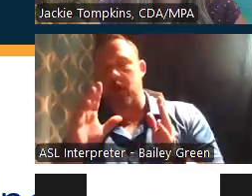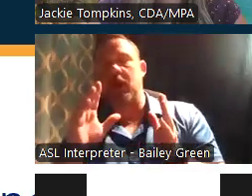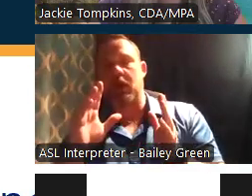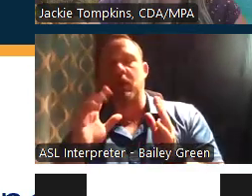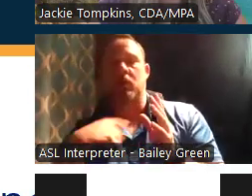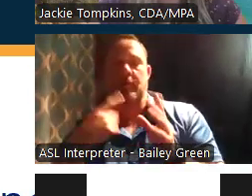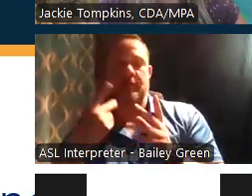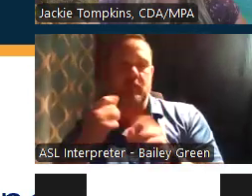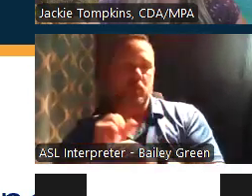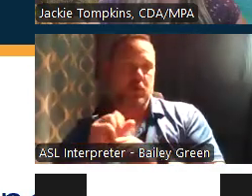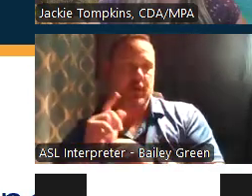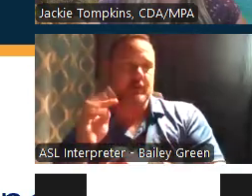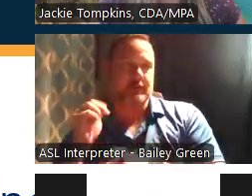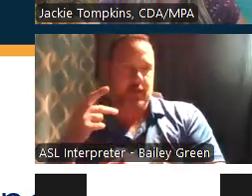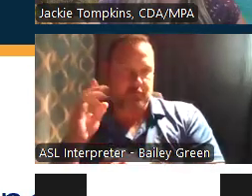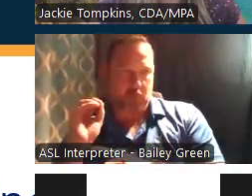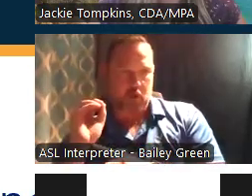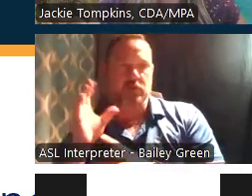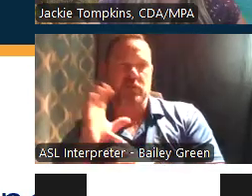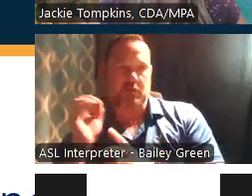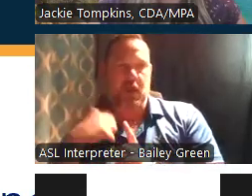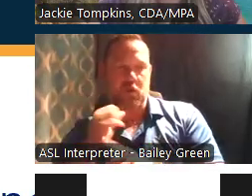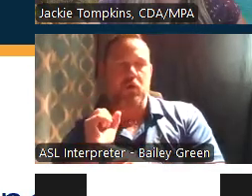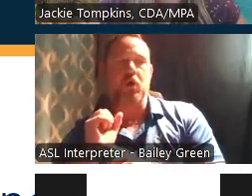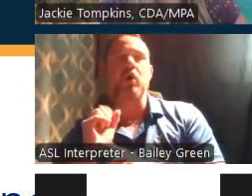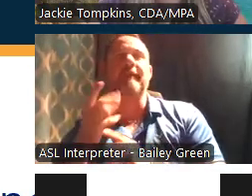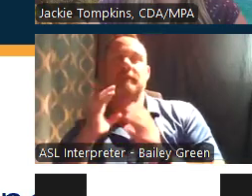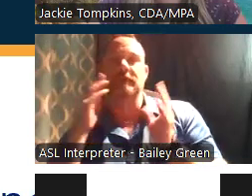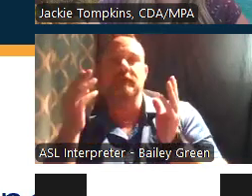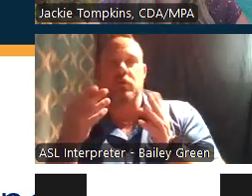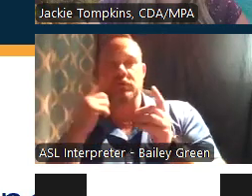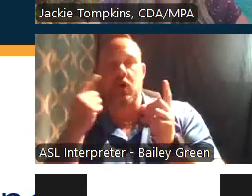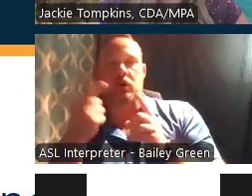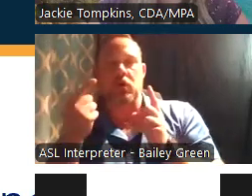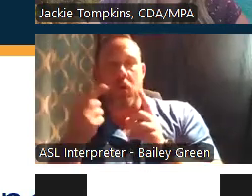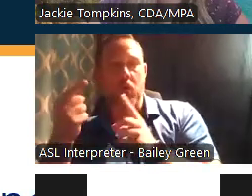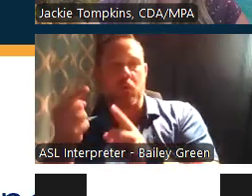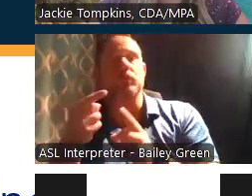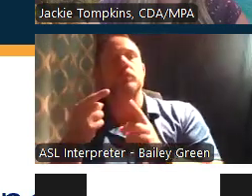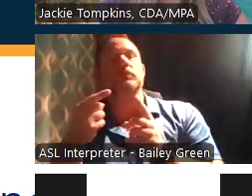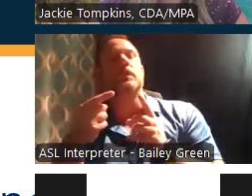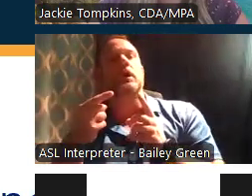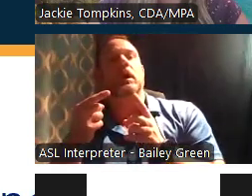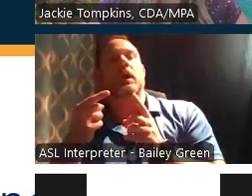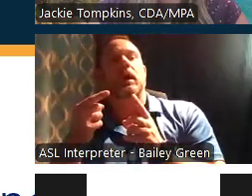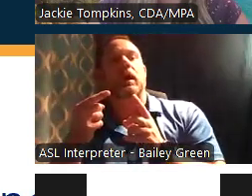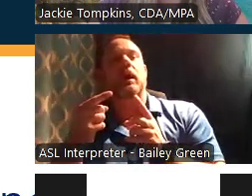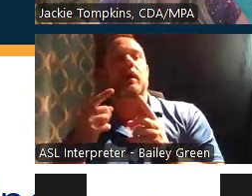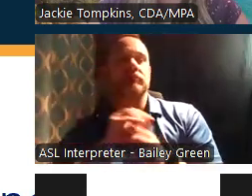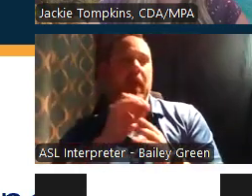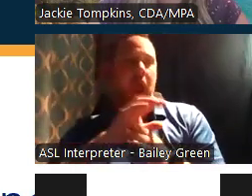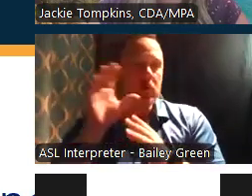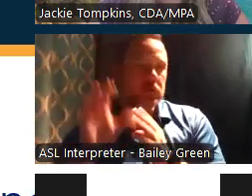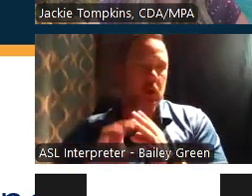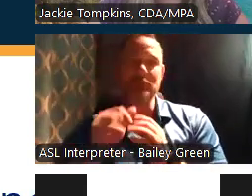we've been working on at Tempo, the company I work with, is focusing on goals and figuring out outcomes in terms